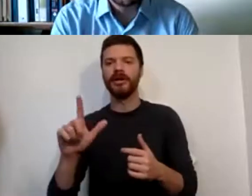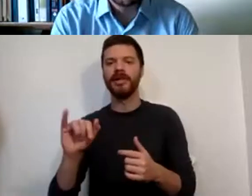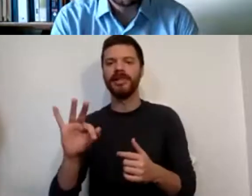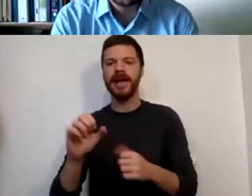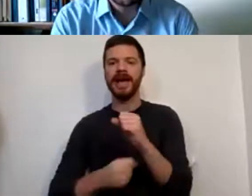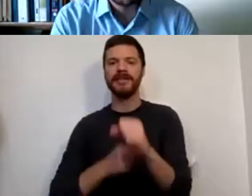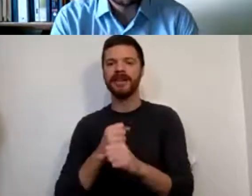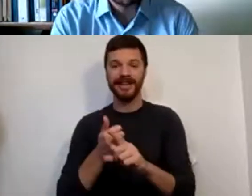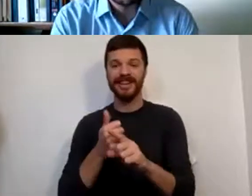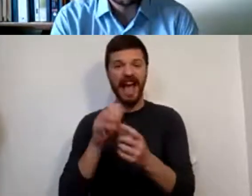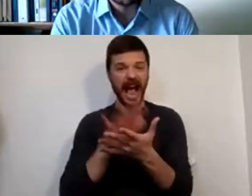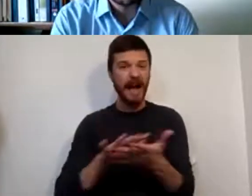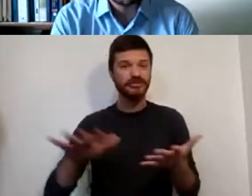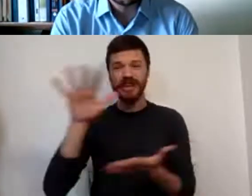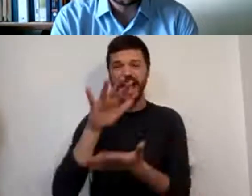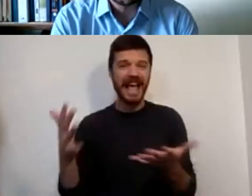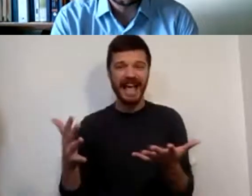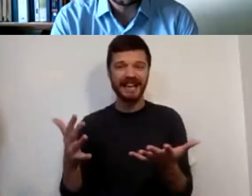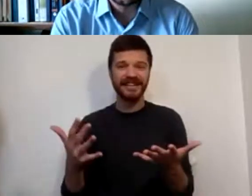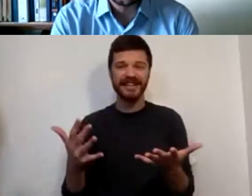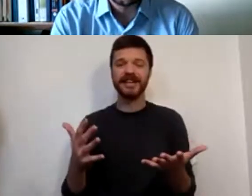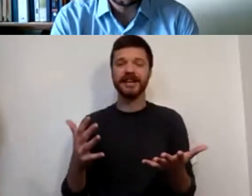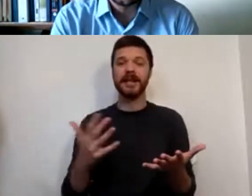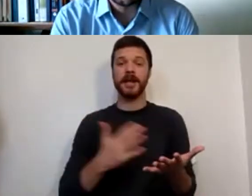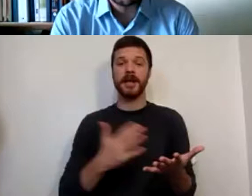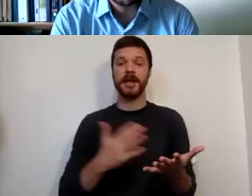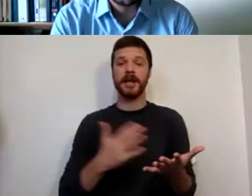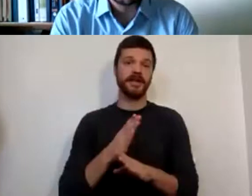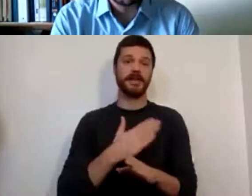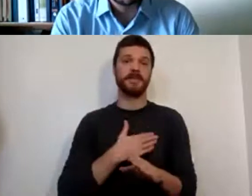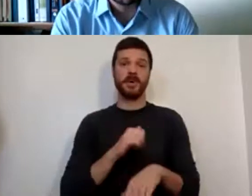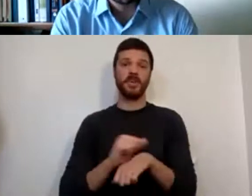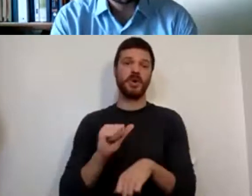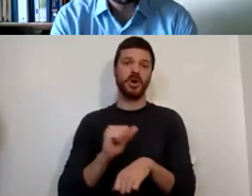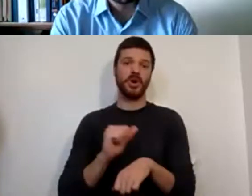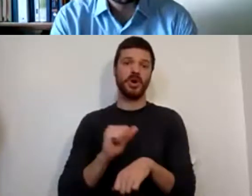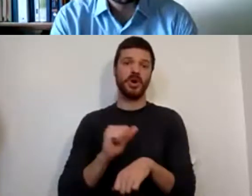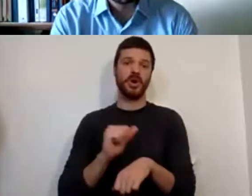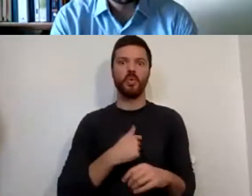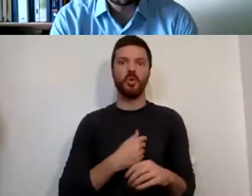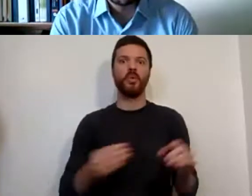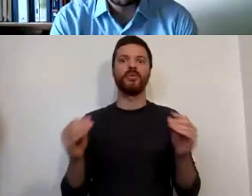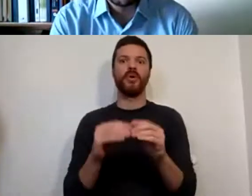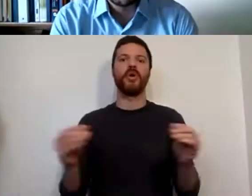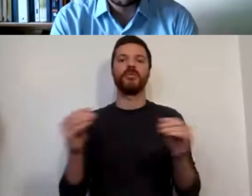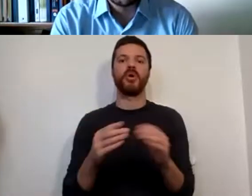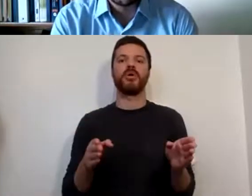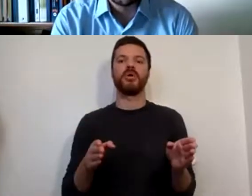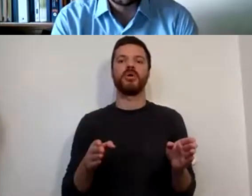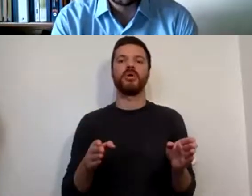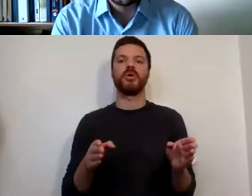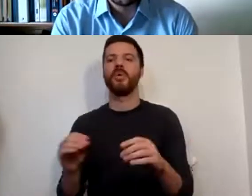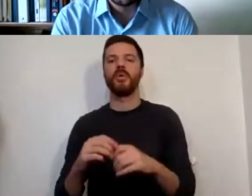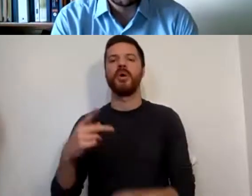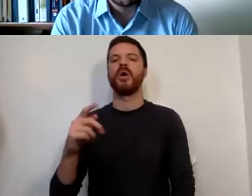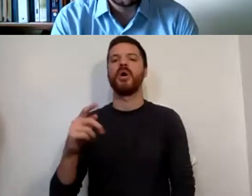I'm finding in this space and in my work is that we're being pushed much more toward more practical, like